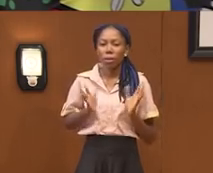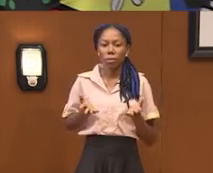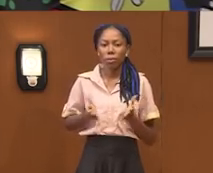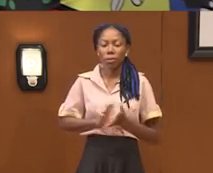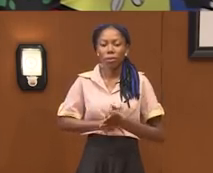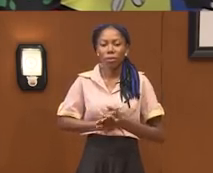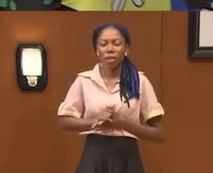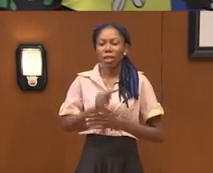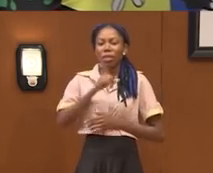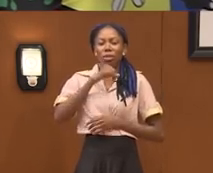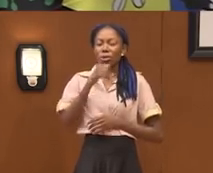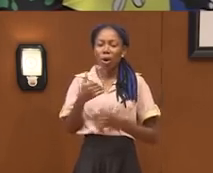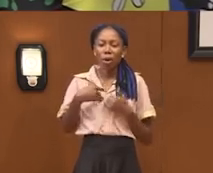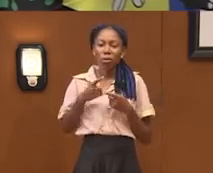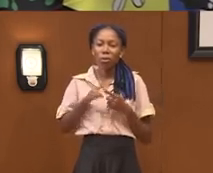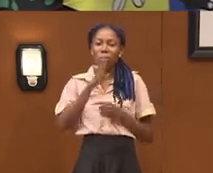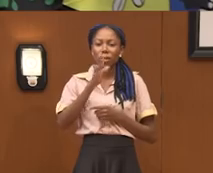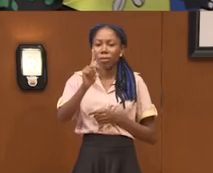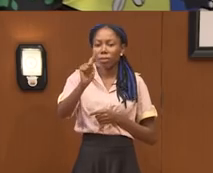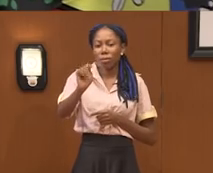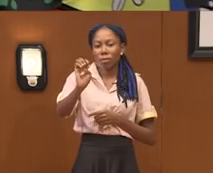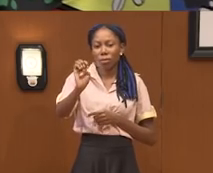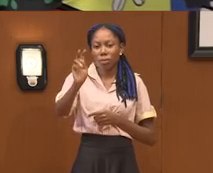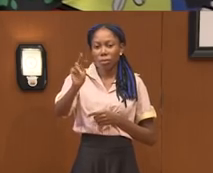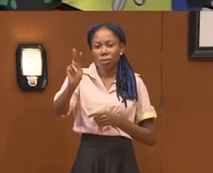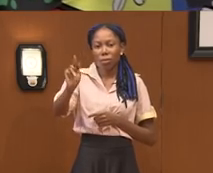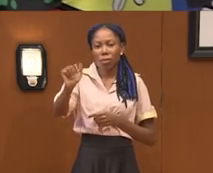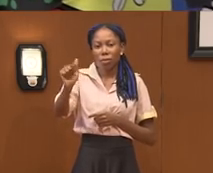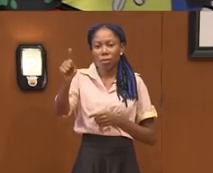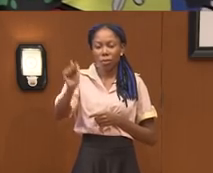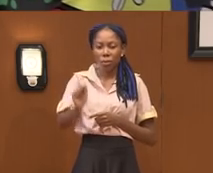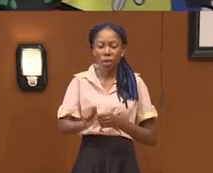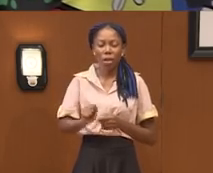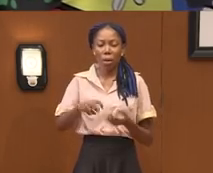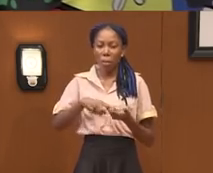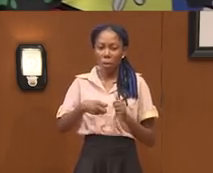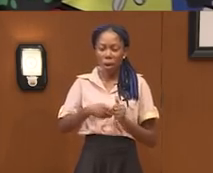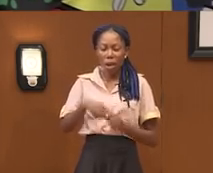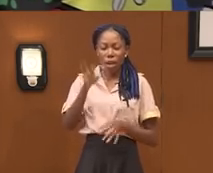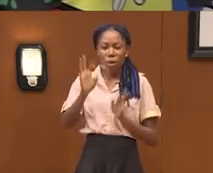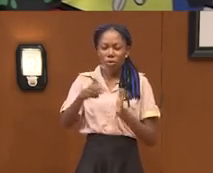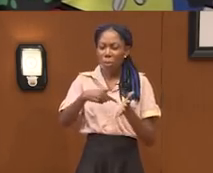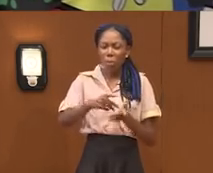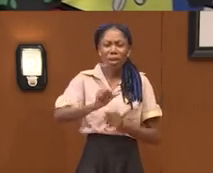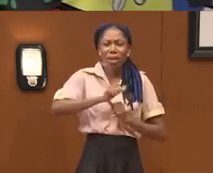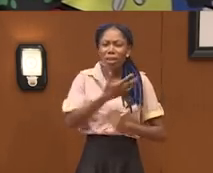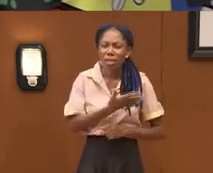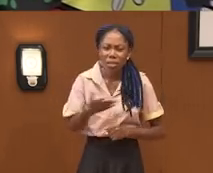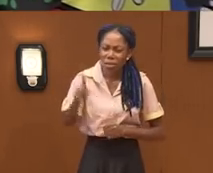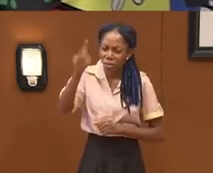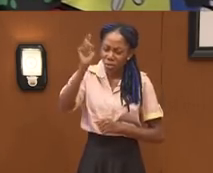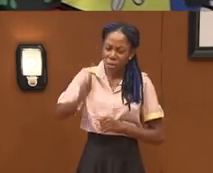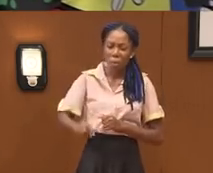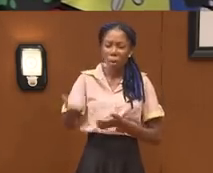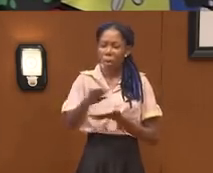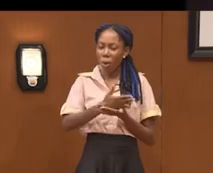It doesn't even have to be tenancy issue. You make payment for anything. If you don't get receipts, make sure you have